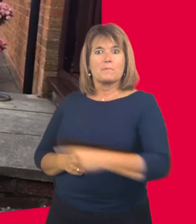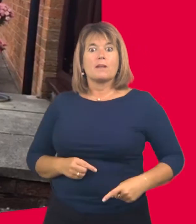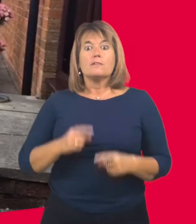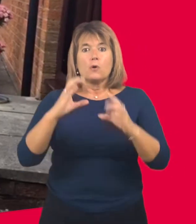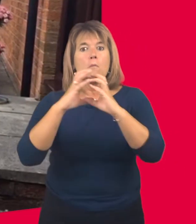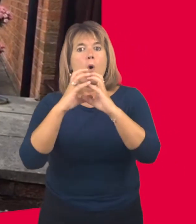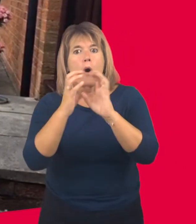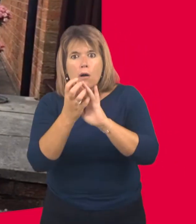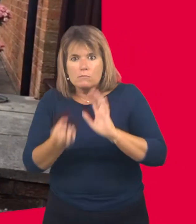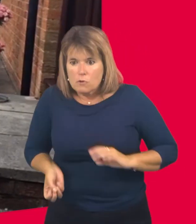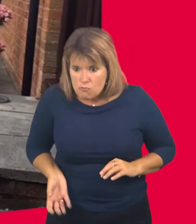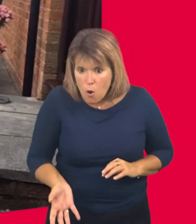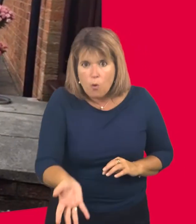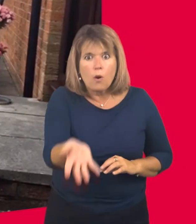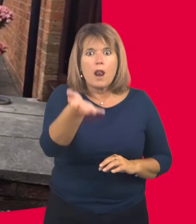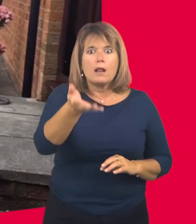I'm simply going to roll the ball.